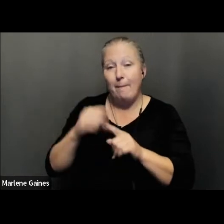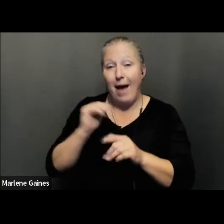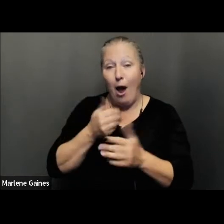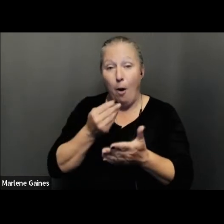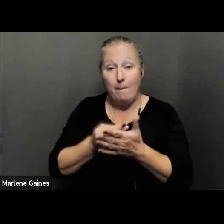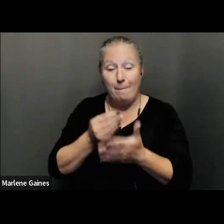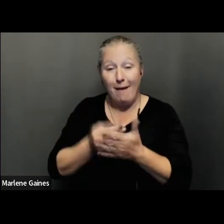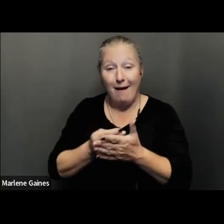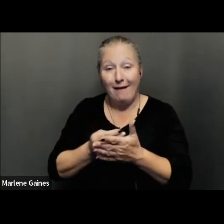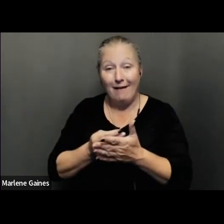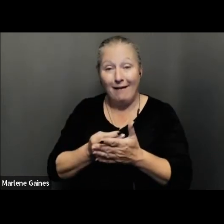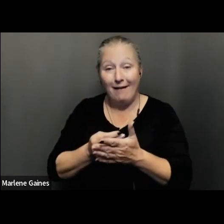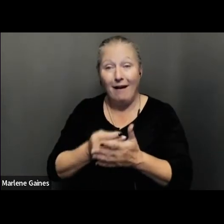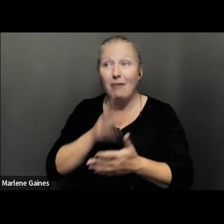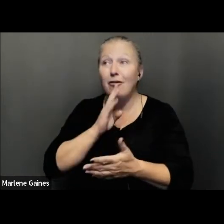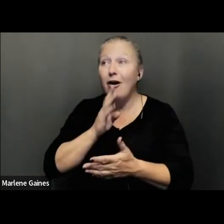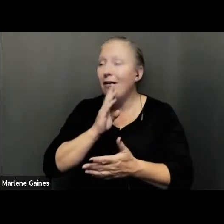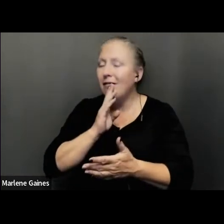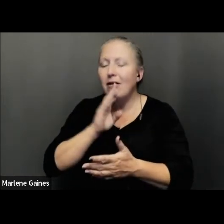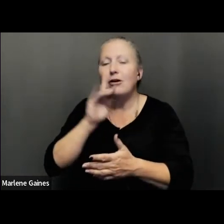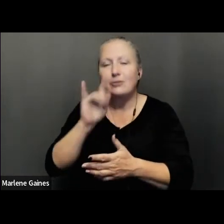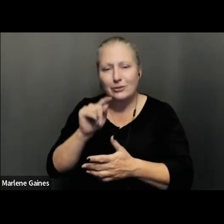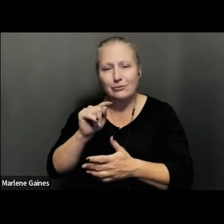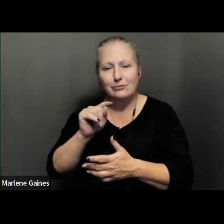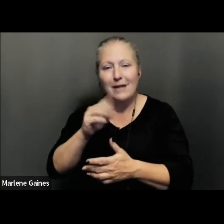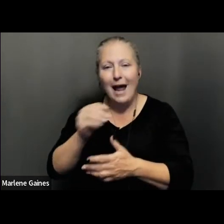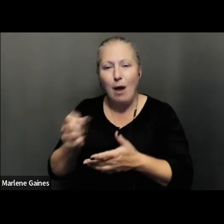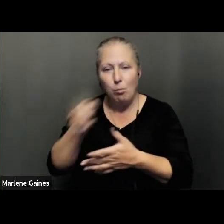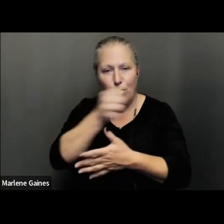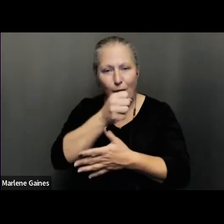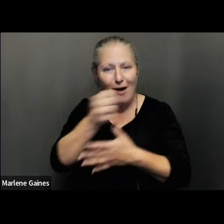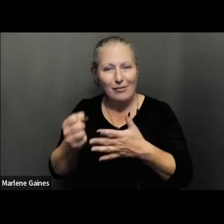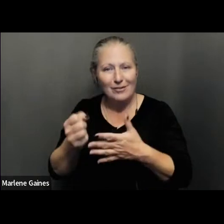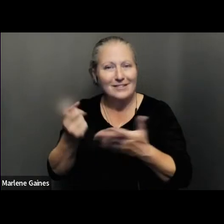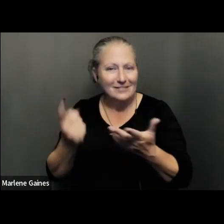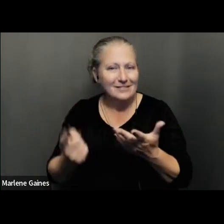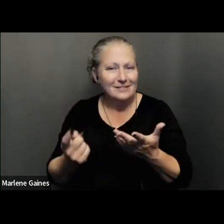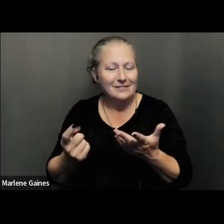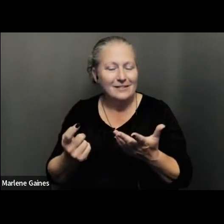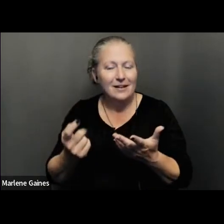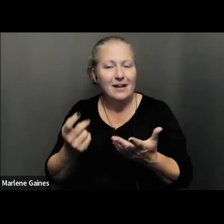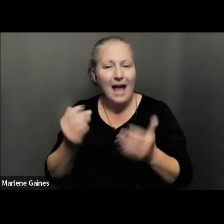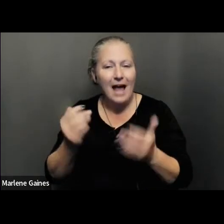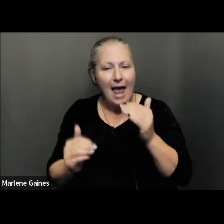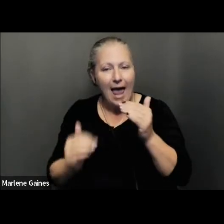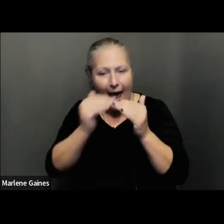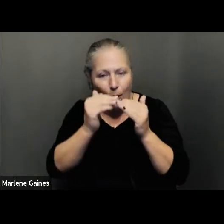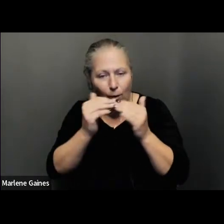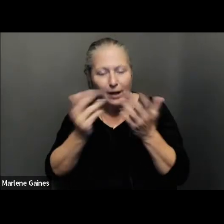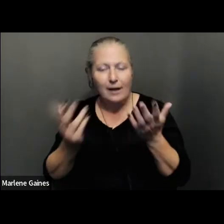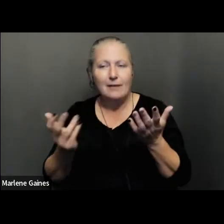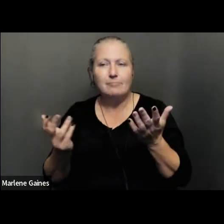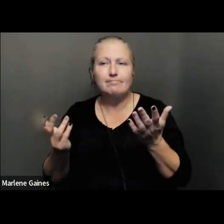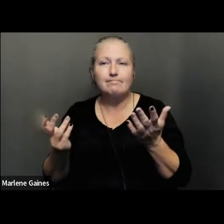mouth is and also prioritizing our priorities, which is we were talking about equity. We were talking about